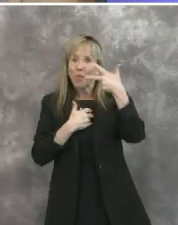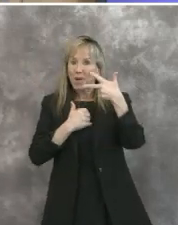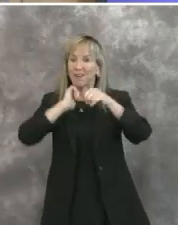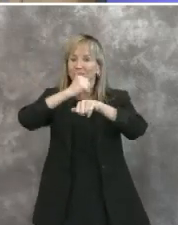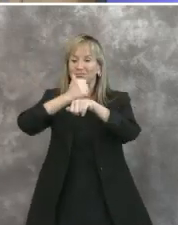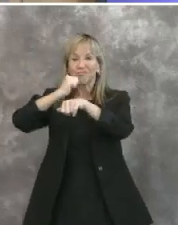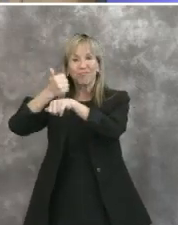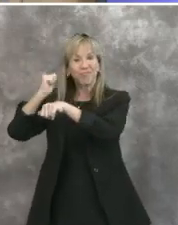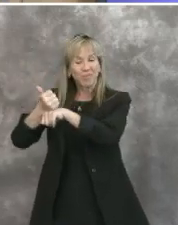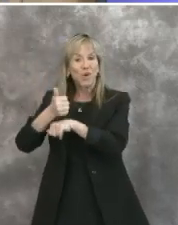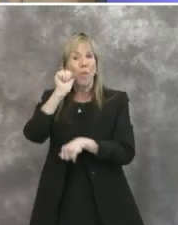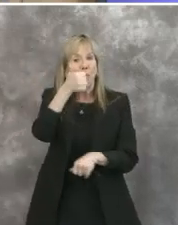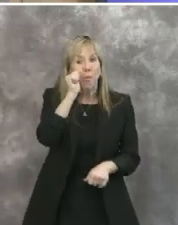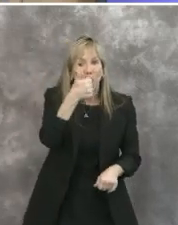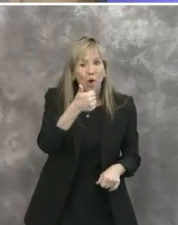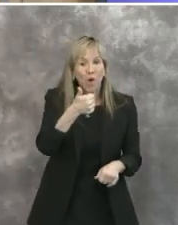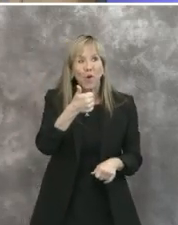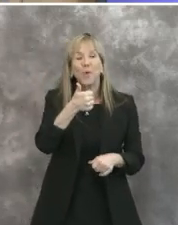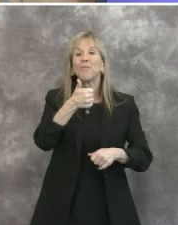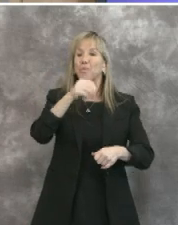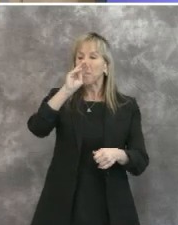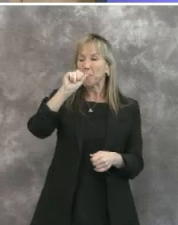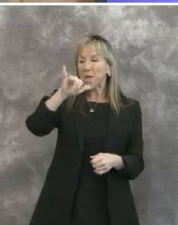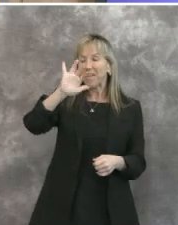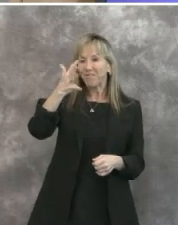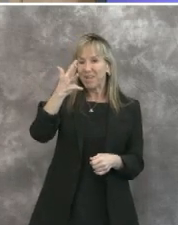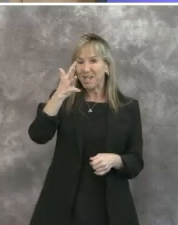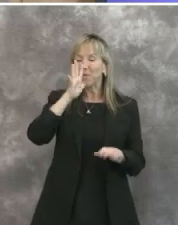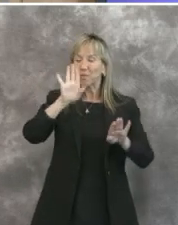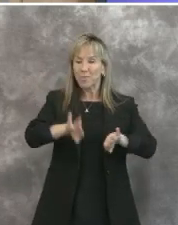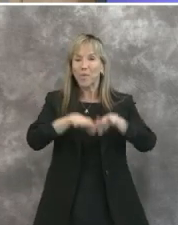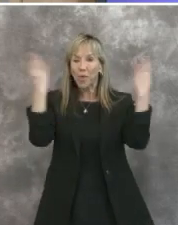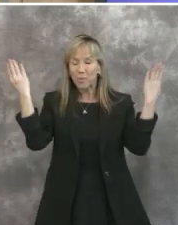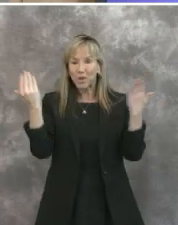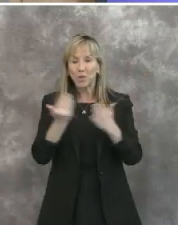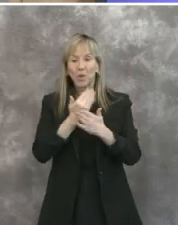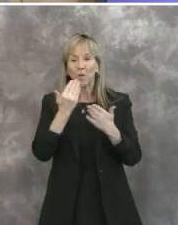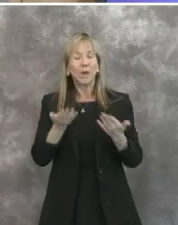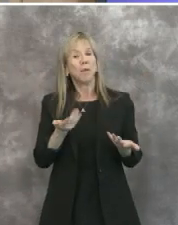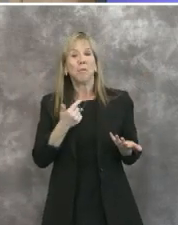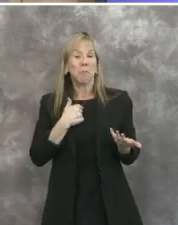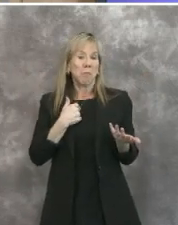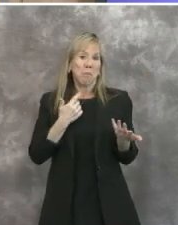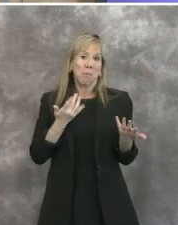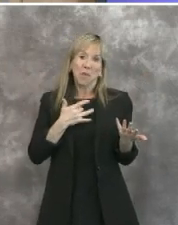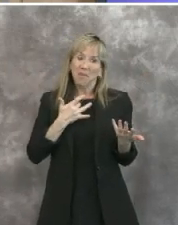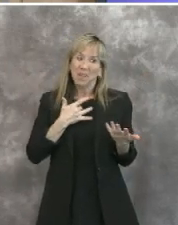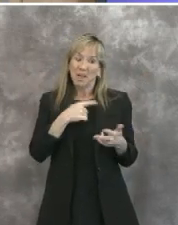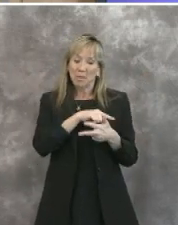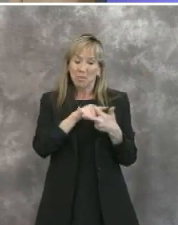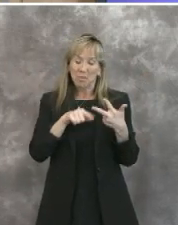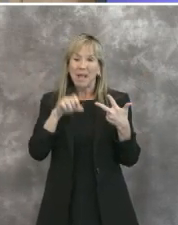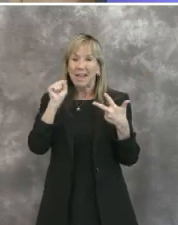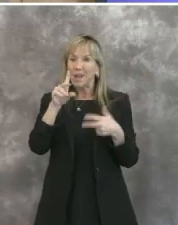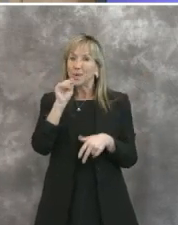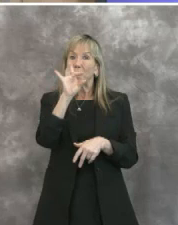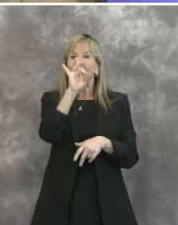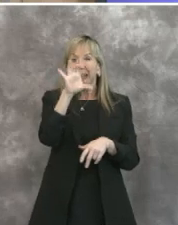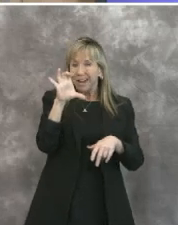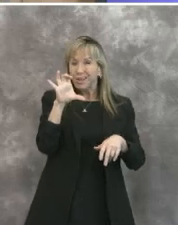that will be opening tomorrow, Tuesday, May 5th. We believe that these have the potential to do about 800 tests per